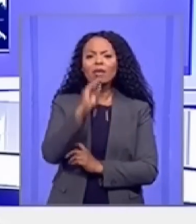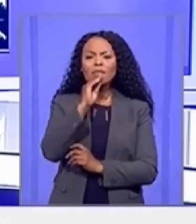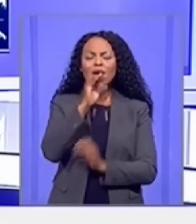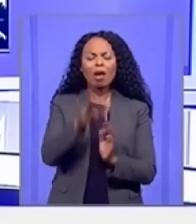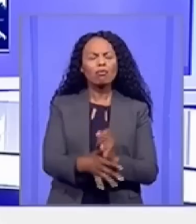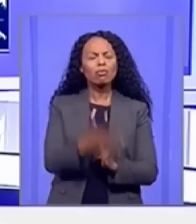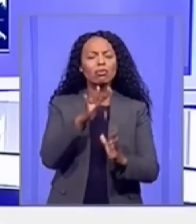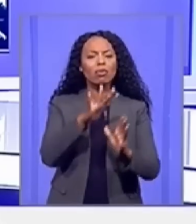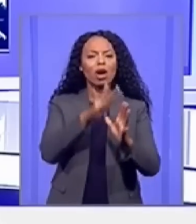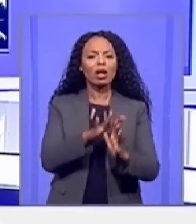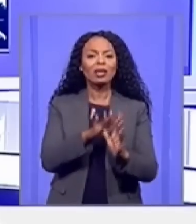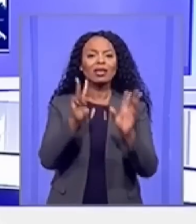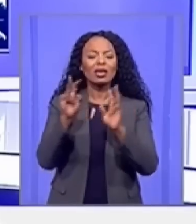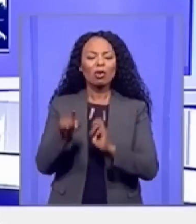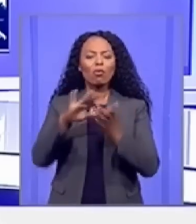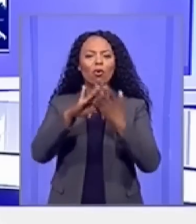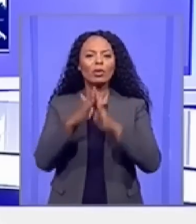Basotho